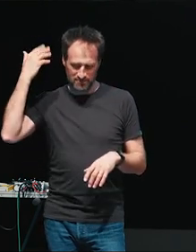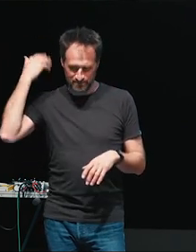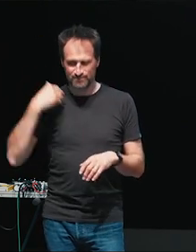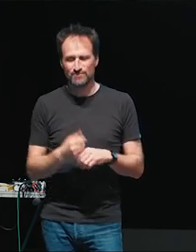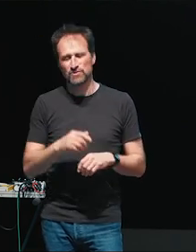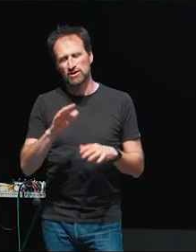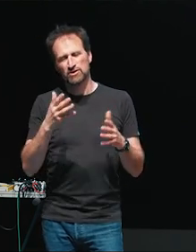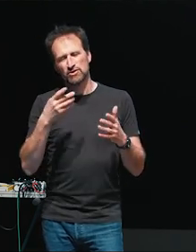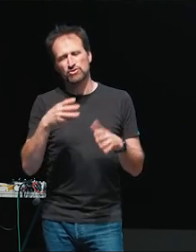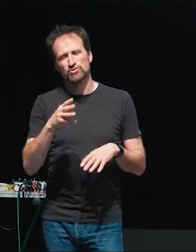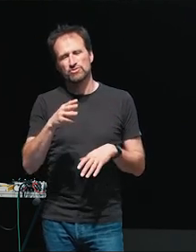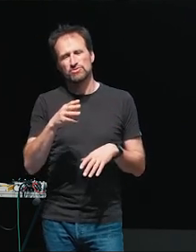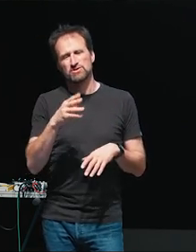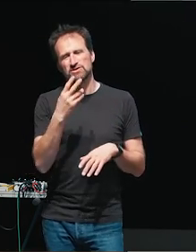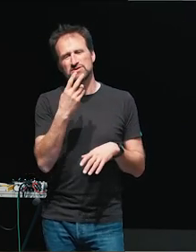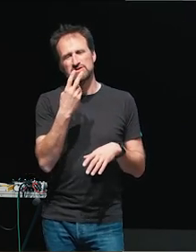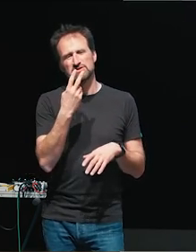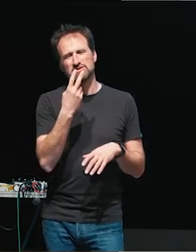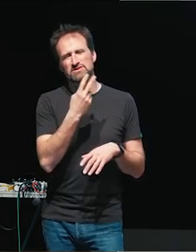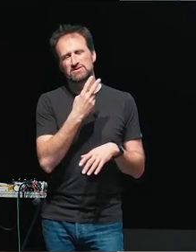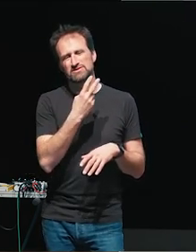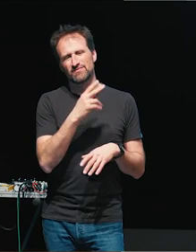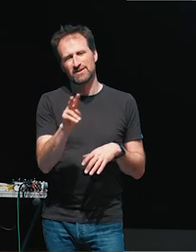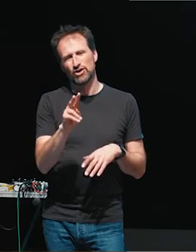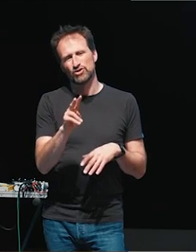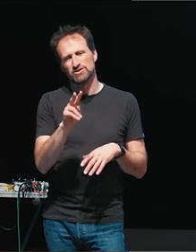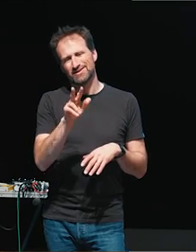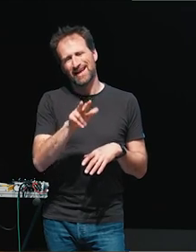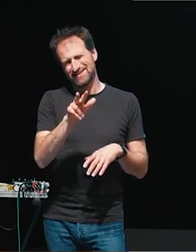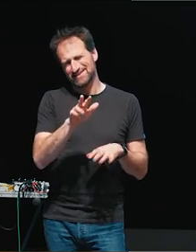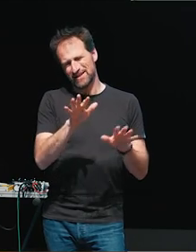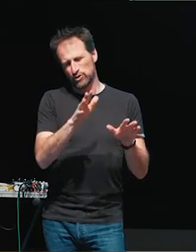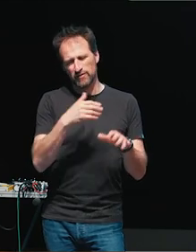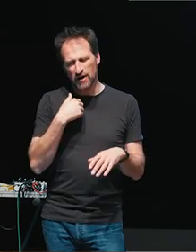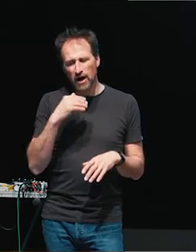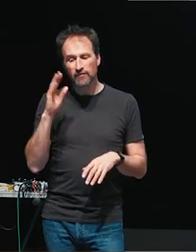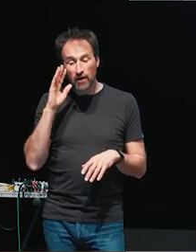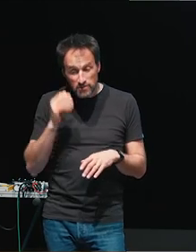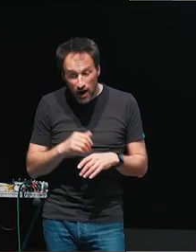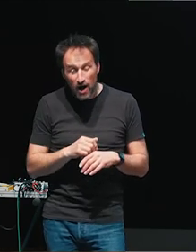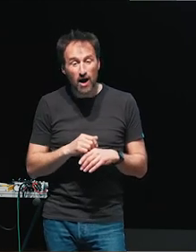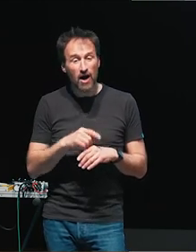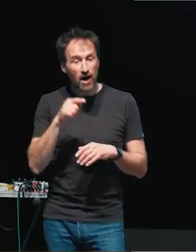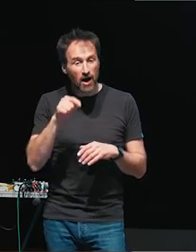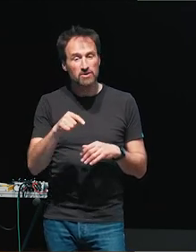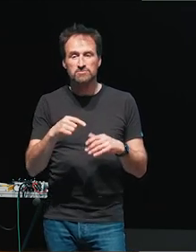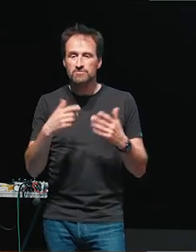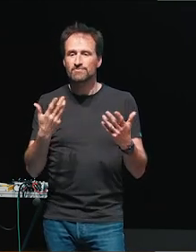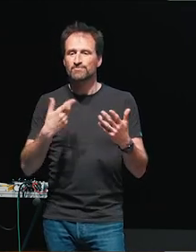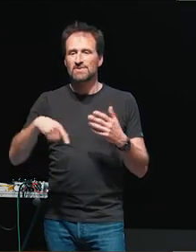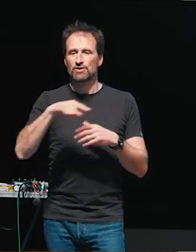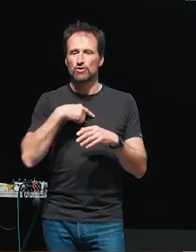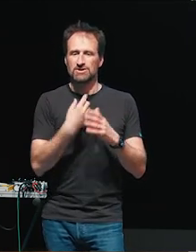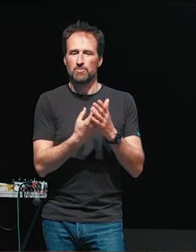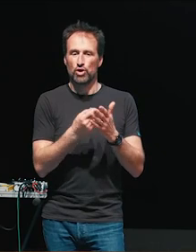2017, our team found out new motors have come into the marketplace after we started our product. So our customers